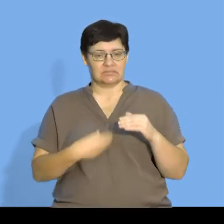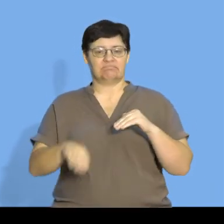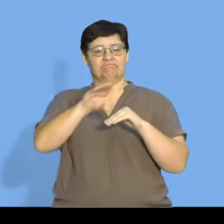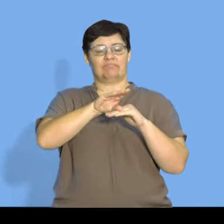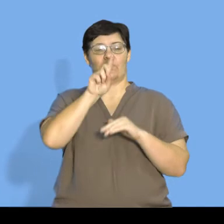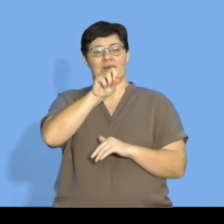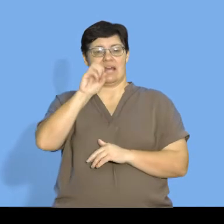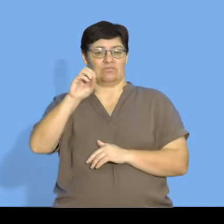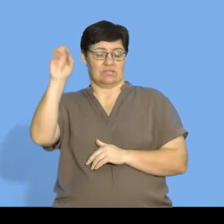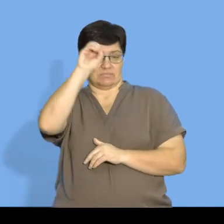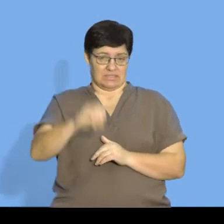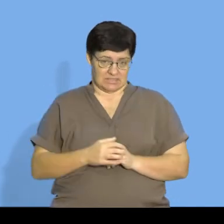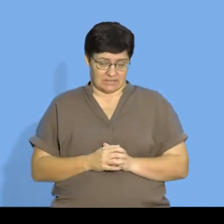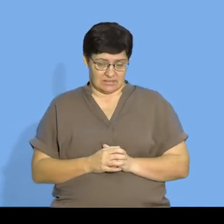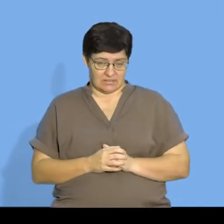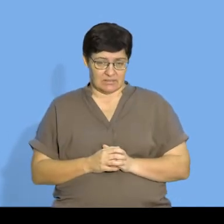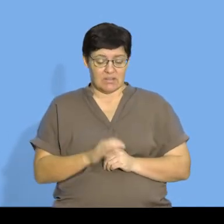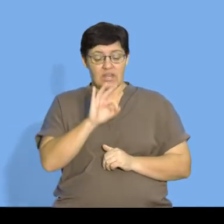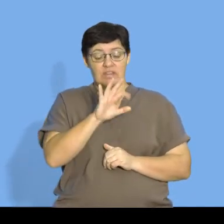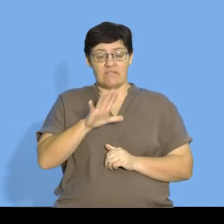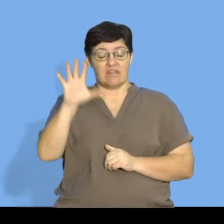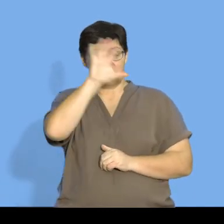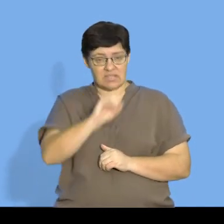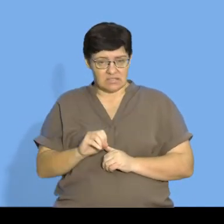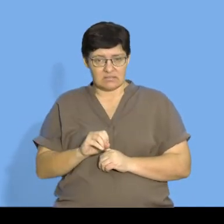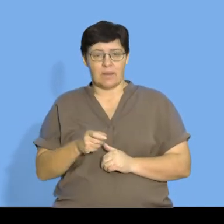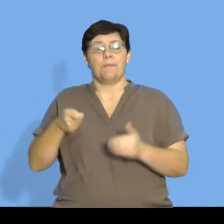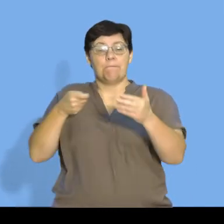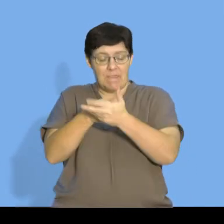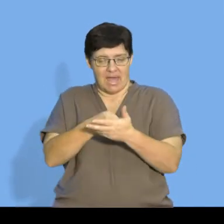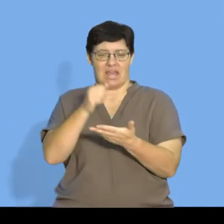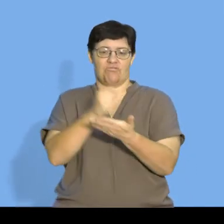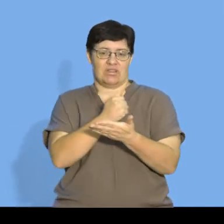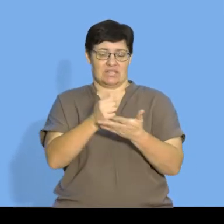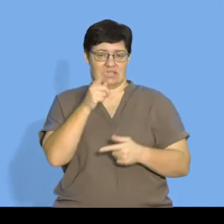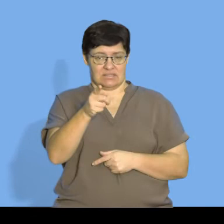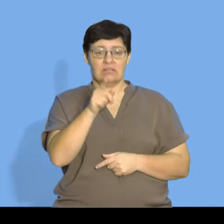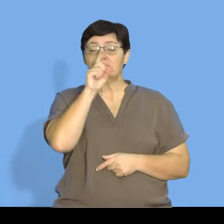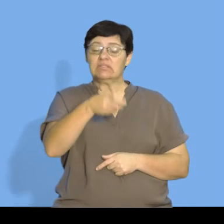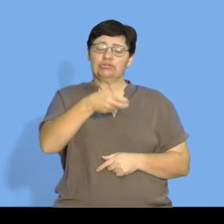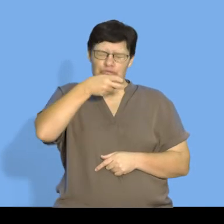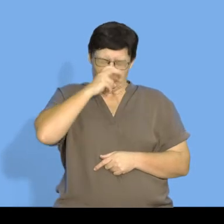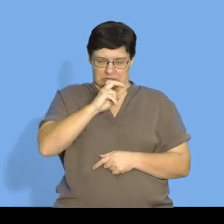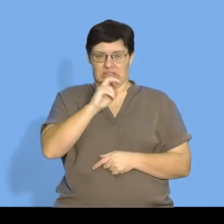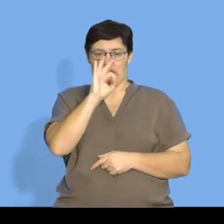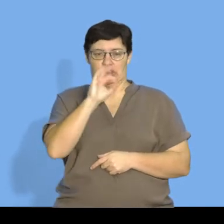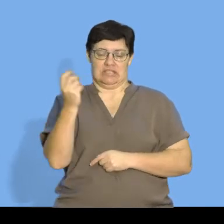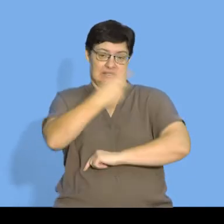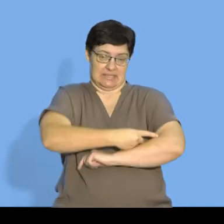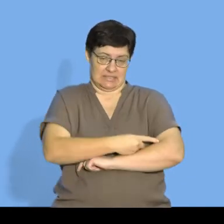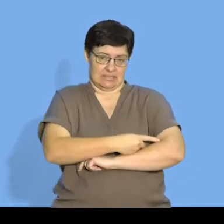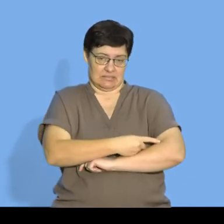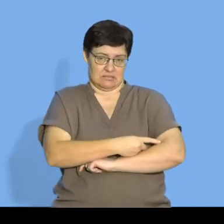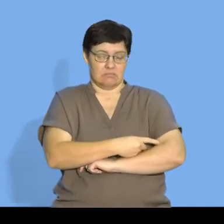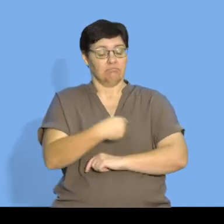the markup. 35% of all stock is purchased on credit. Creditors' terms are strictly 30 days. The business